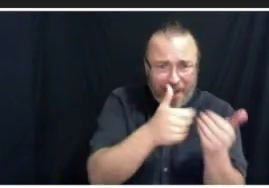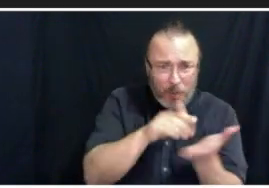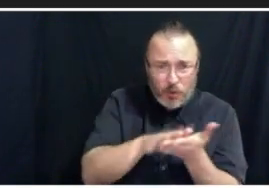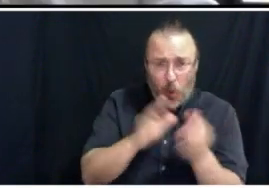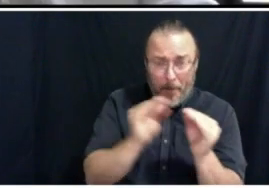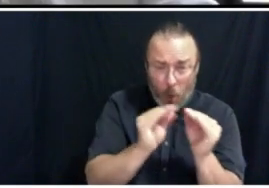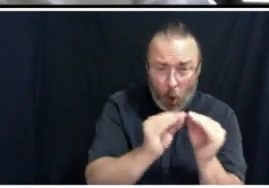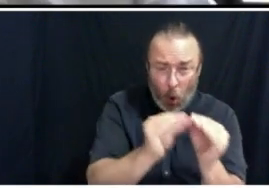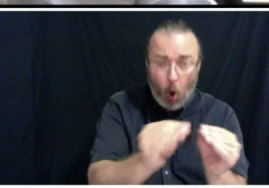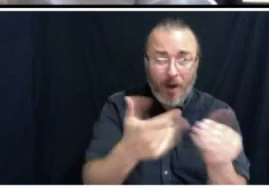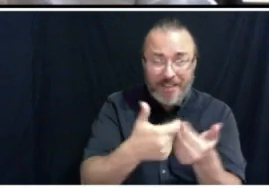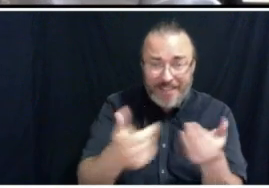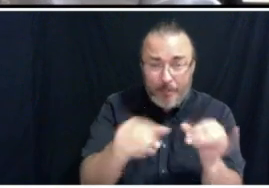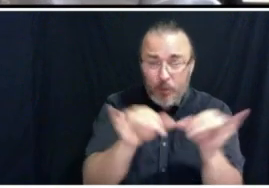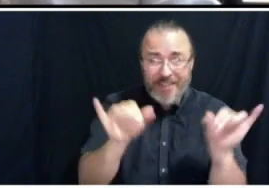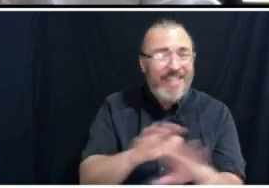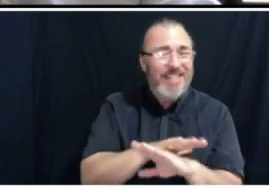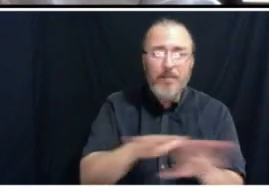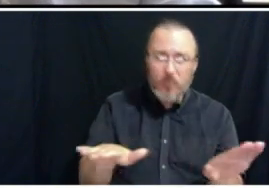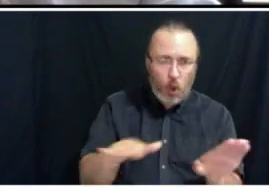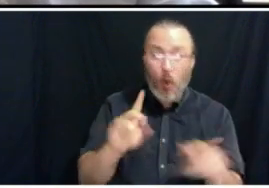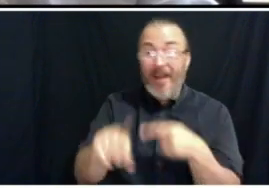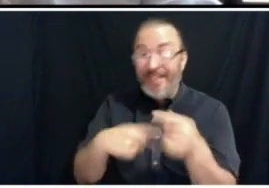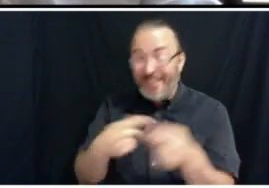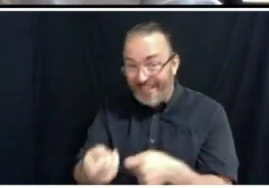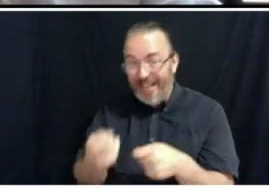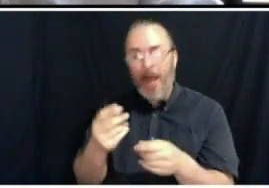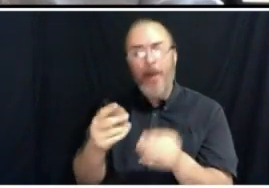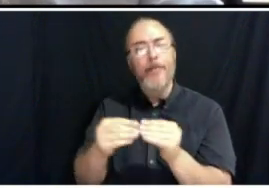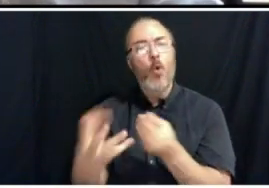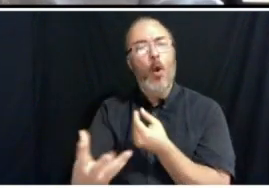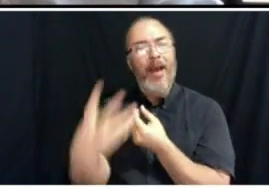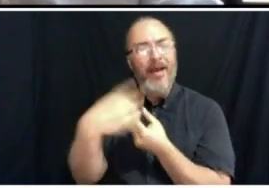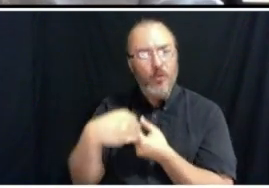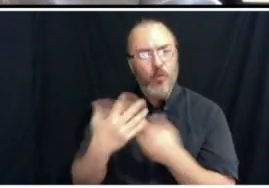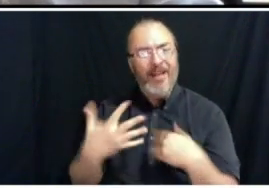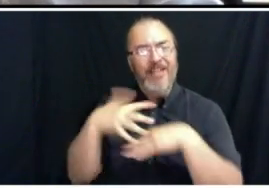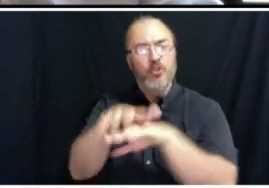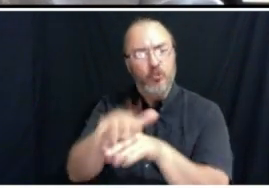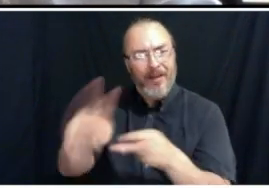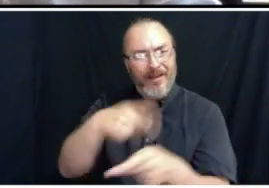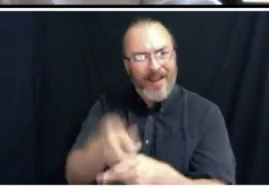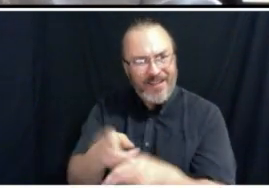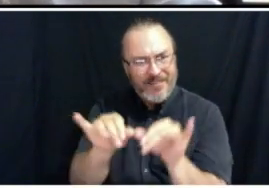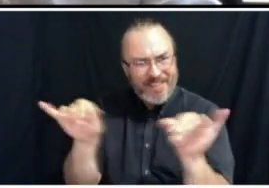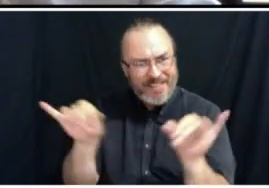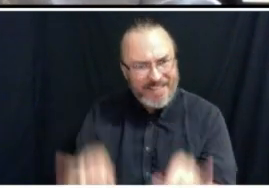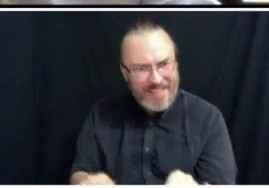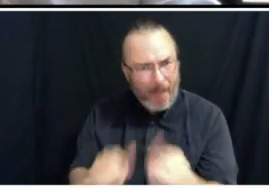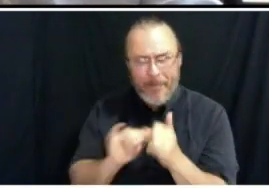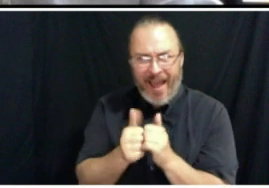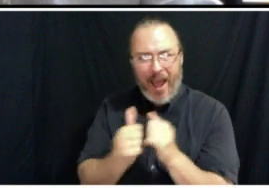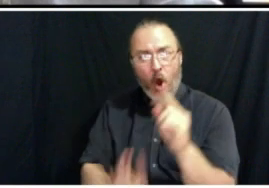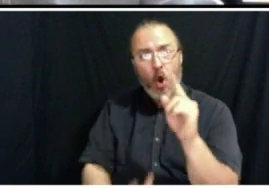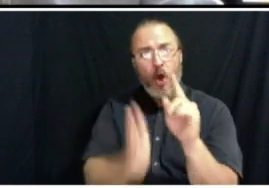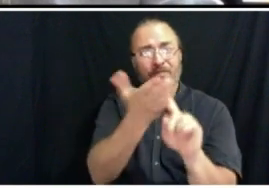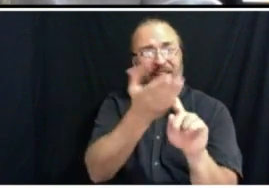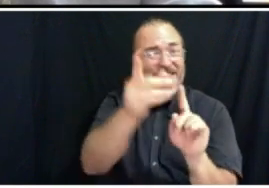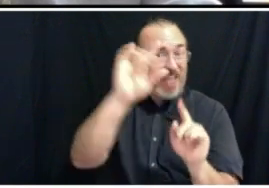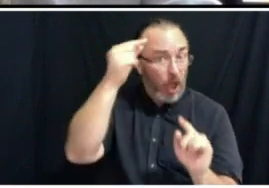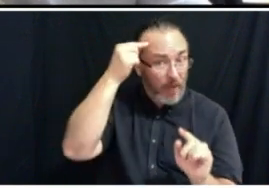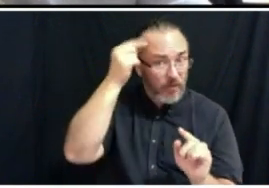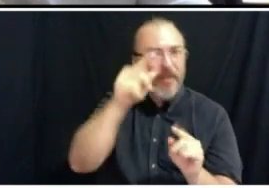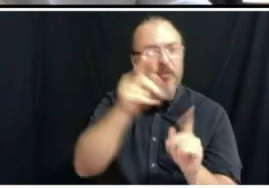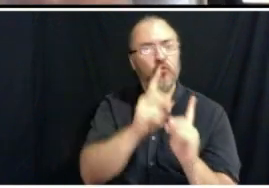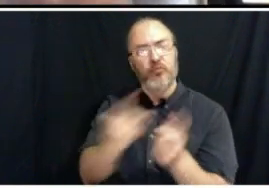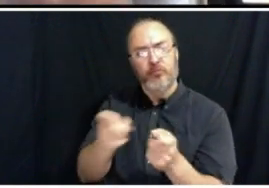separated systems. What we need are inclusive, integrated systems. How can we convince governments to budget for those?